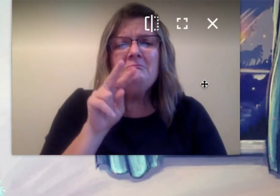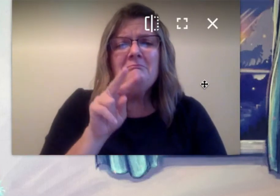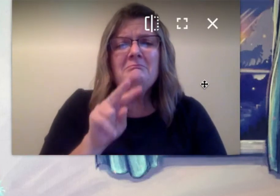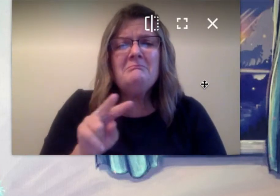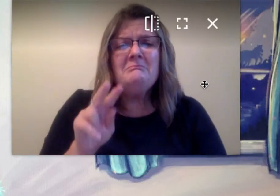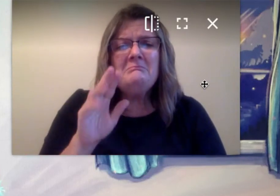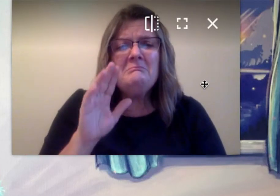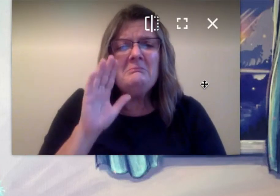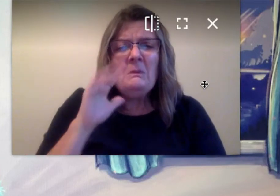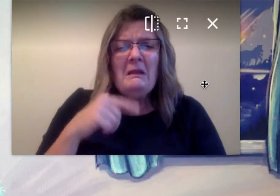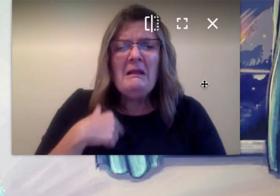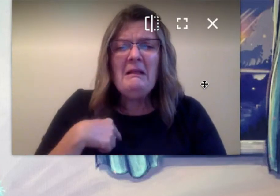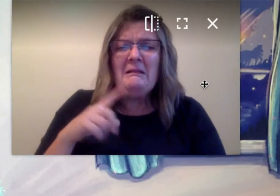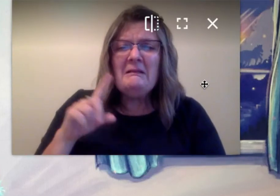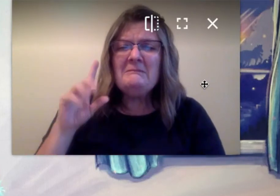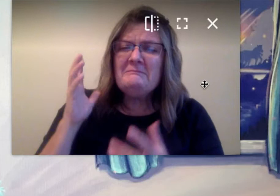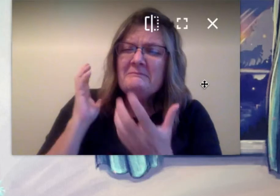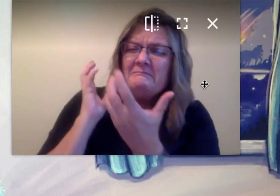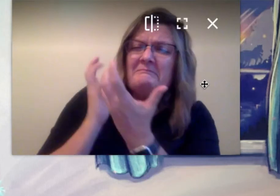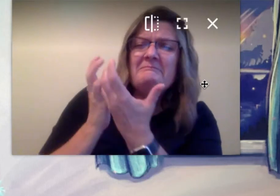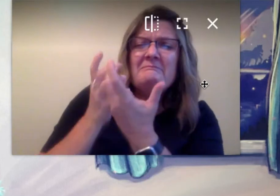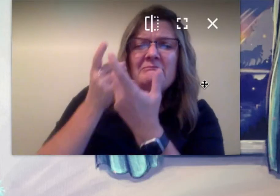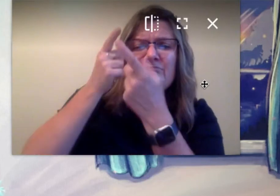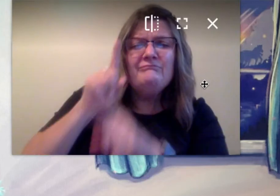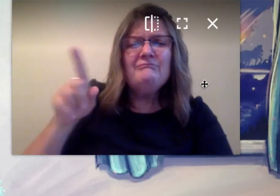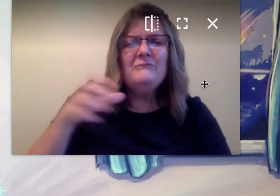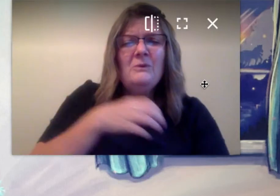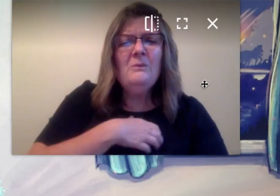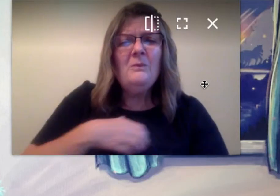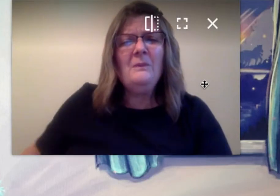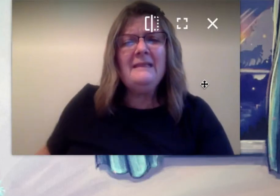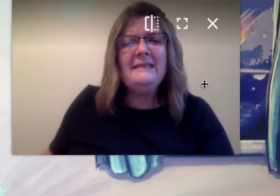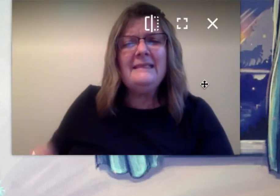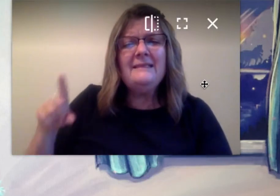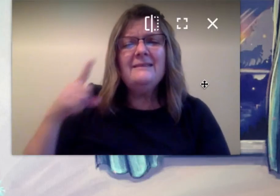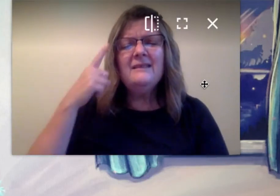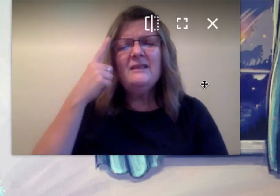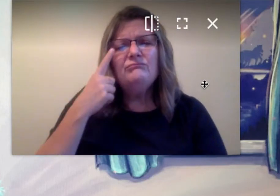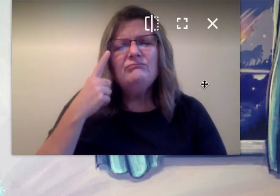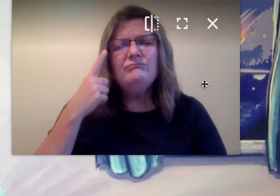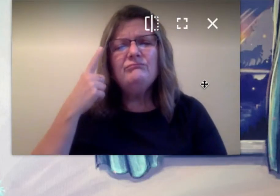mirror. "Will I ever fit in?" she wondered.